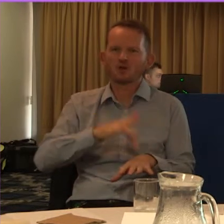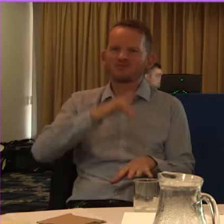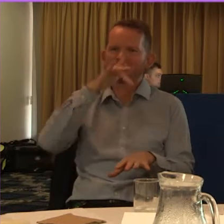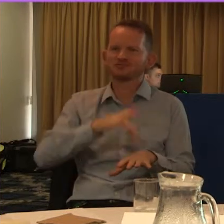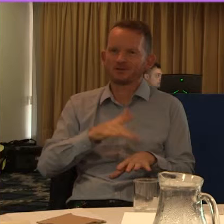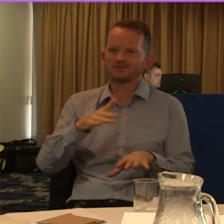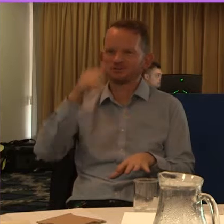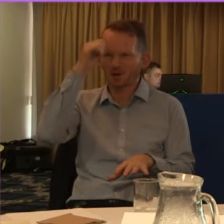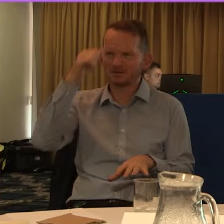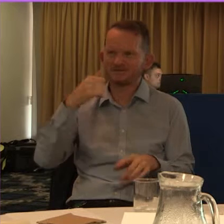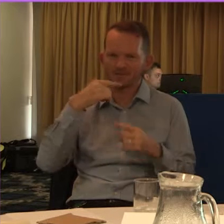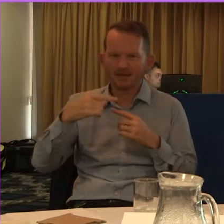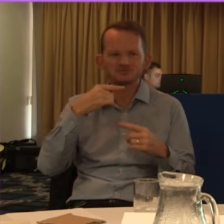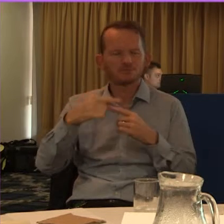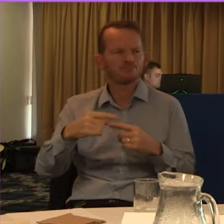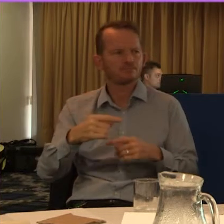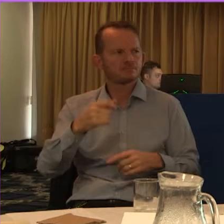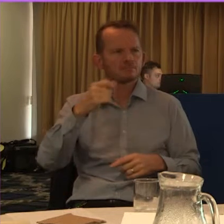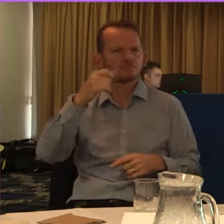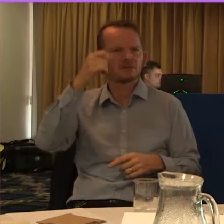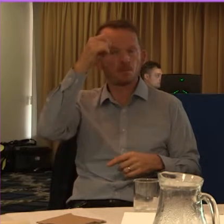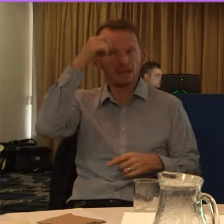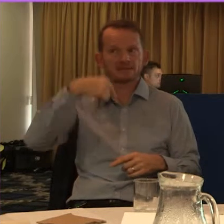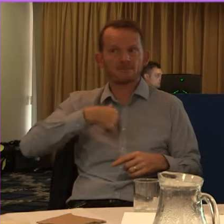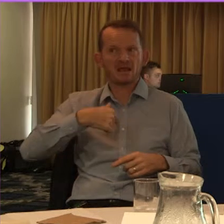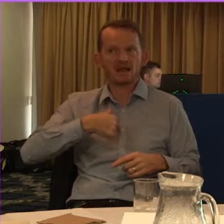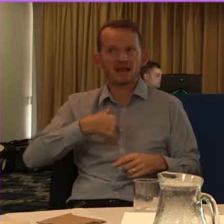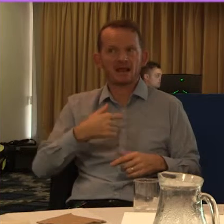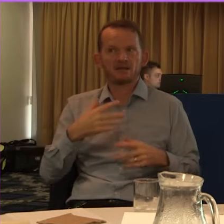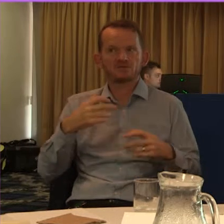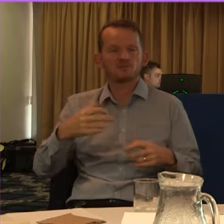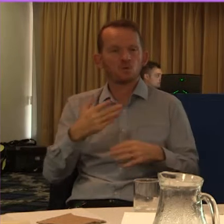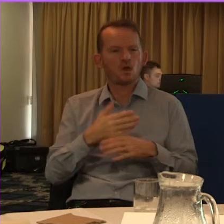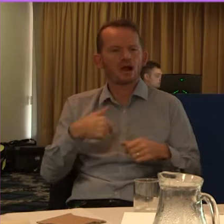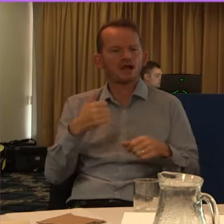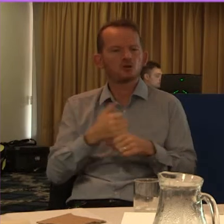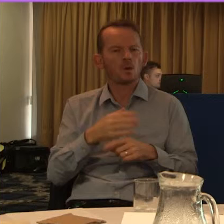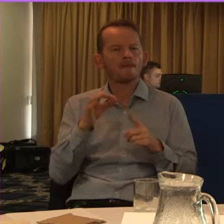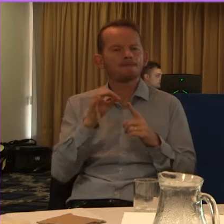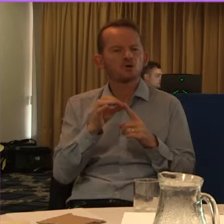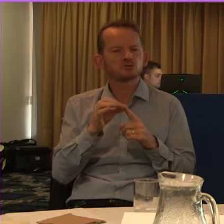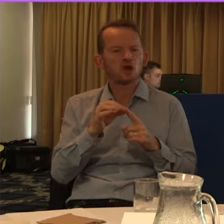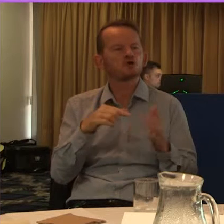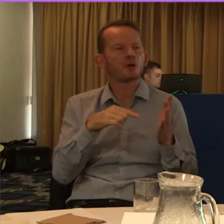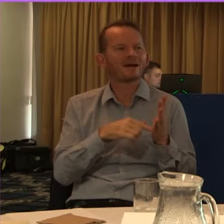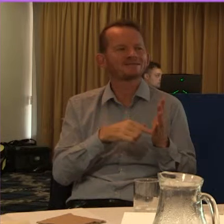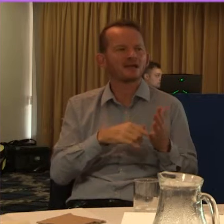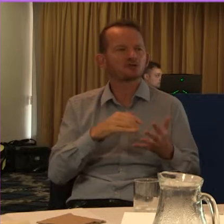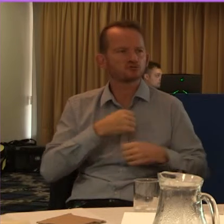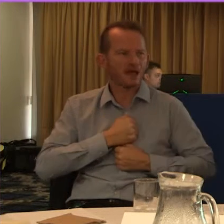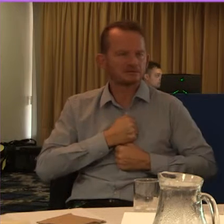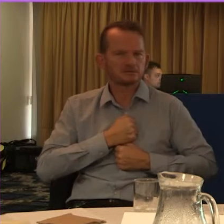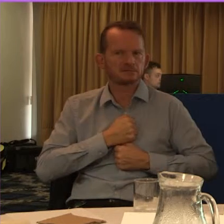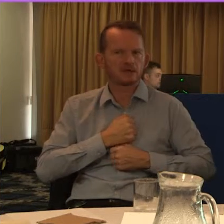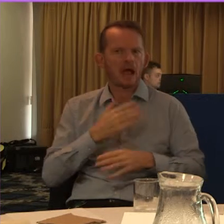psychological professionals. And I think it's familiar to me in terms of the work I do within the field of post-traumatic stress. I work within